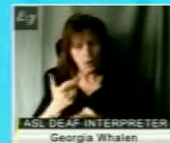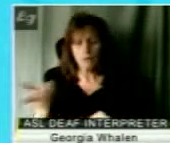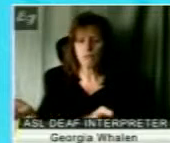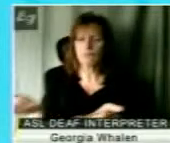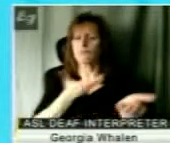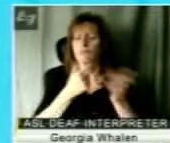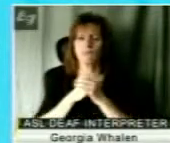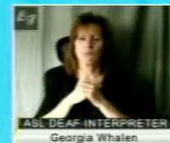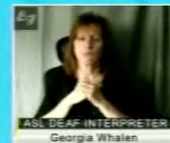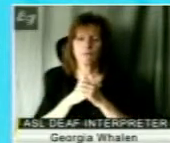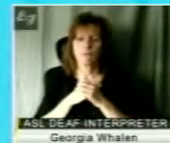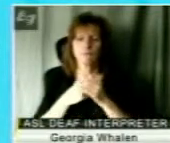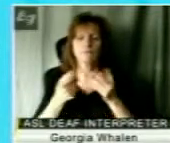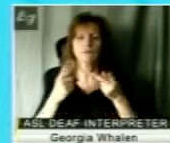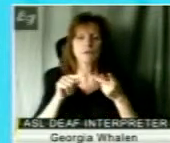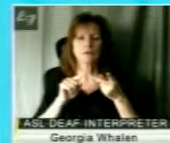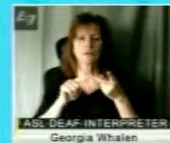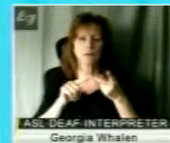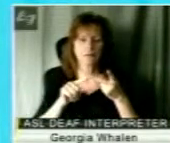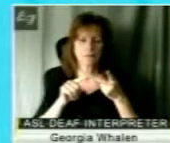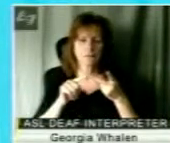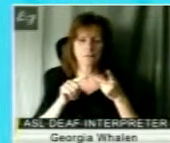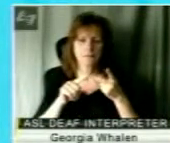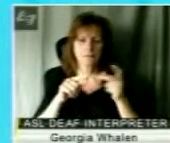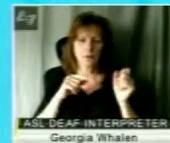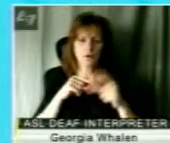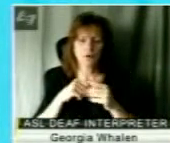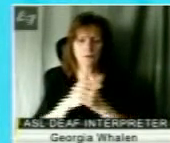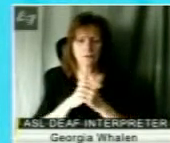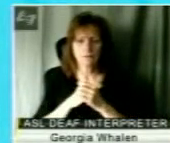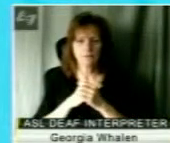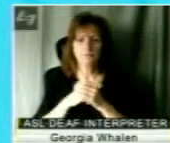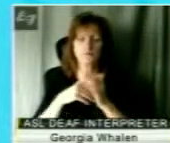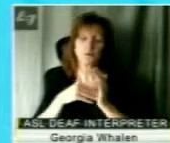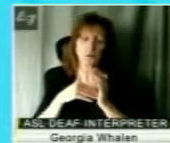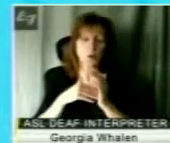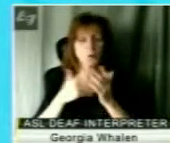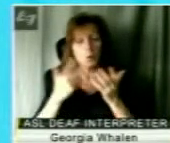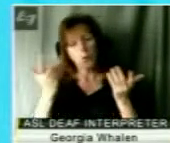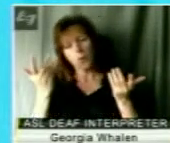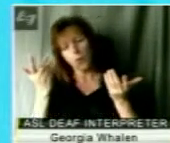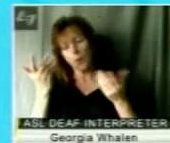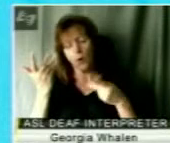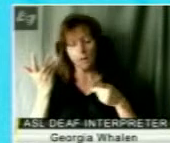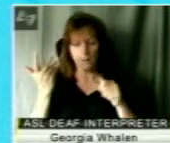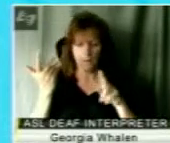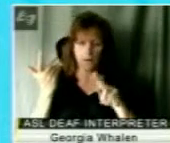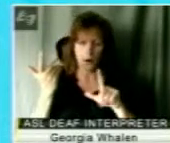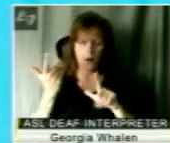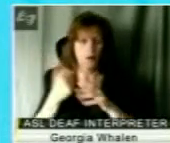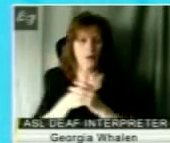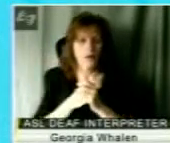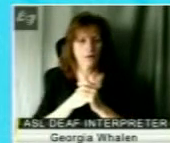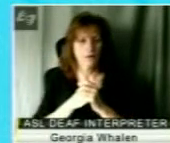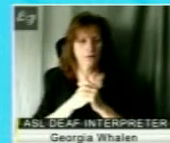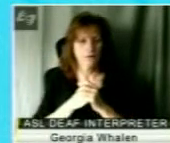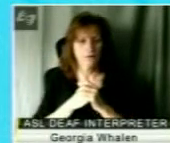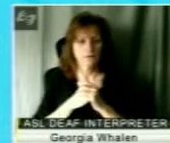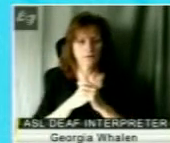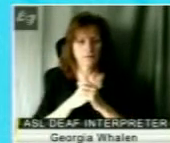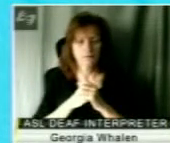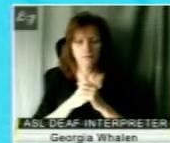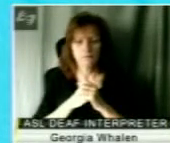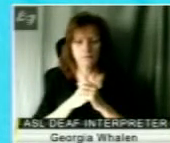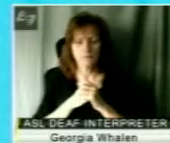Okay, and my follow-up question is either for Dr. Richardson or it's for Paul Johnson. I just got